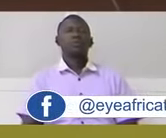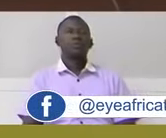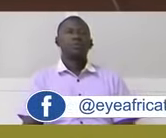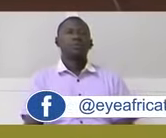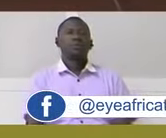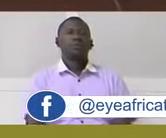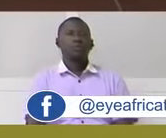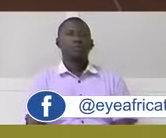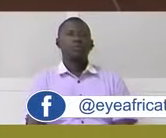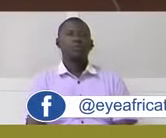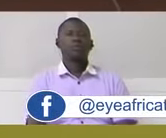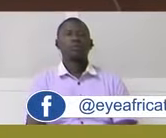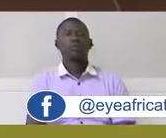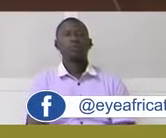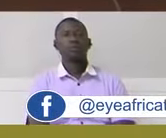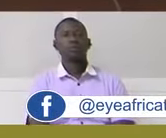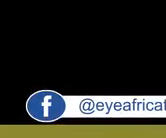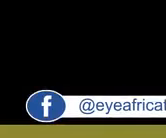the